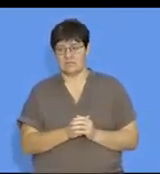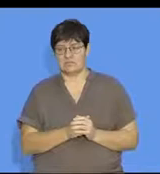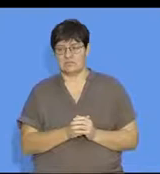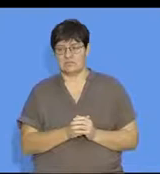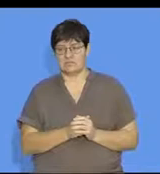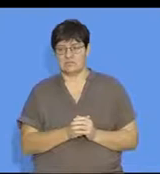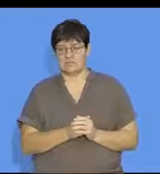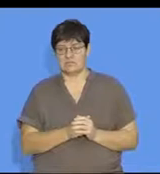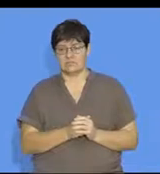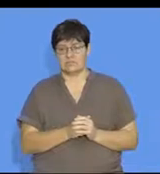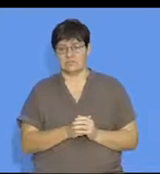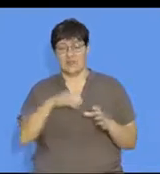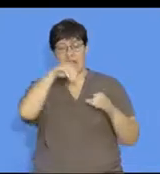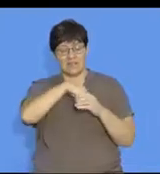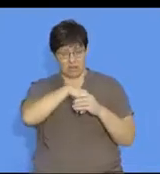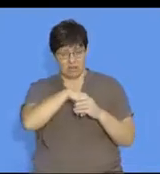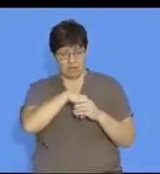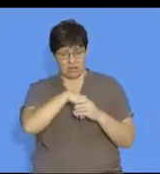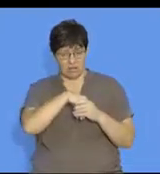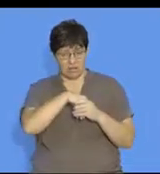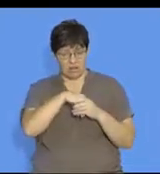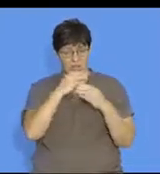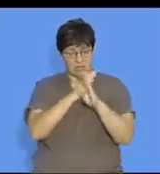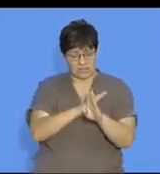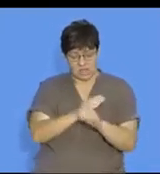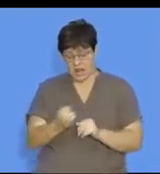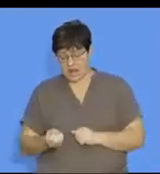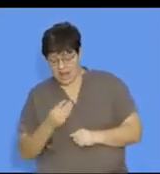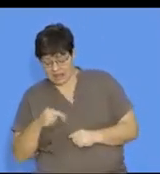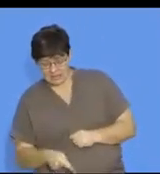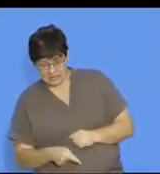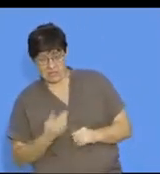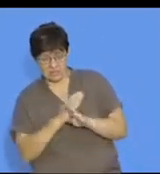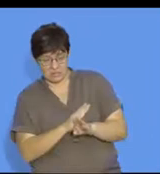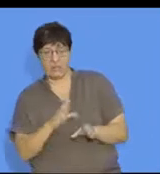that the internal resistance of the battery and the resistance of the light bulb are